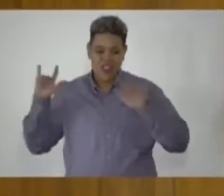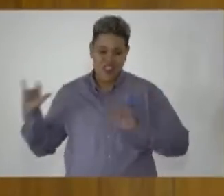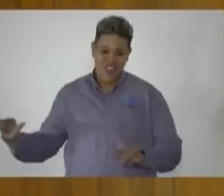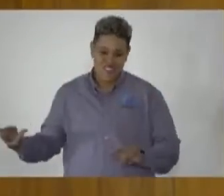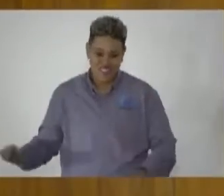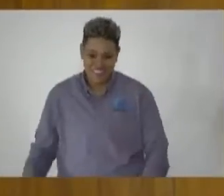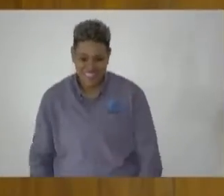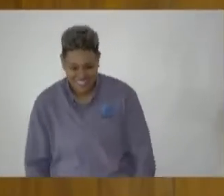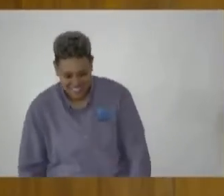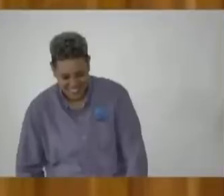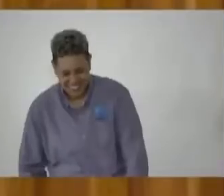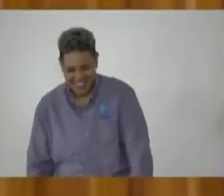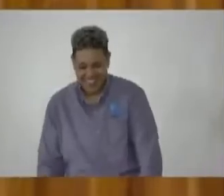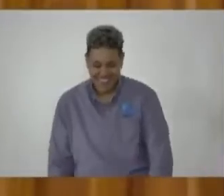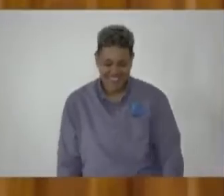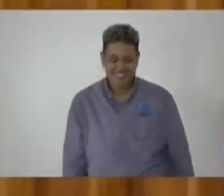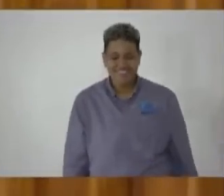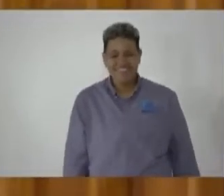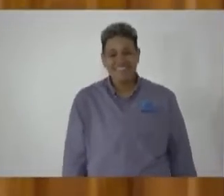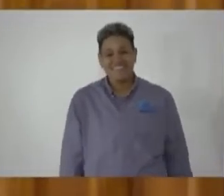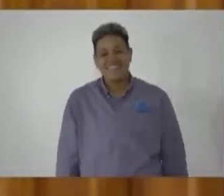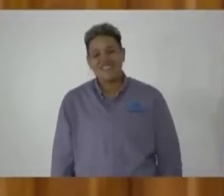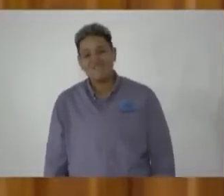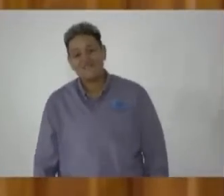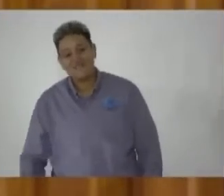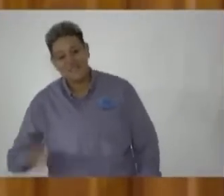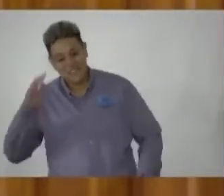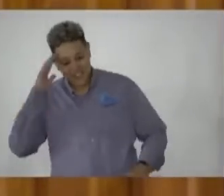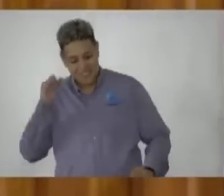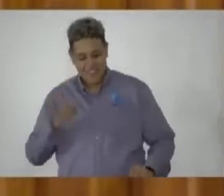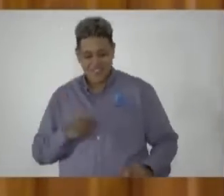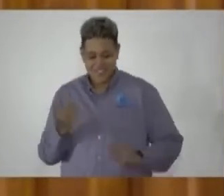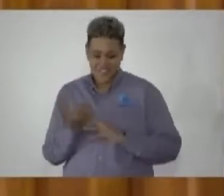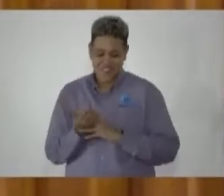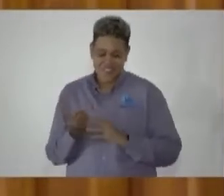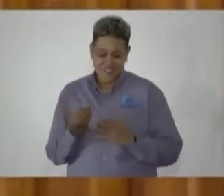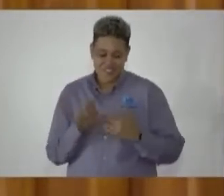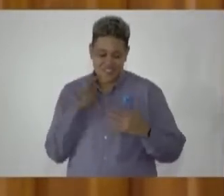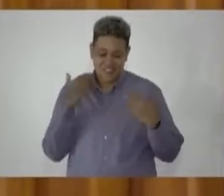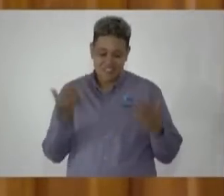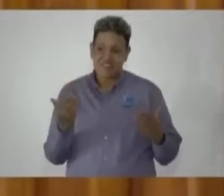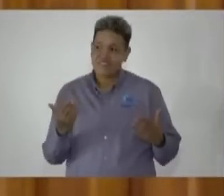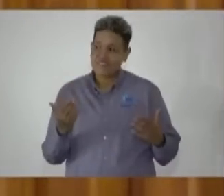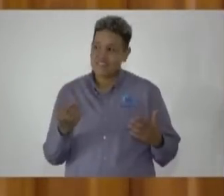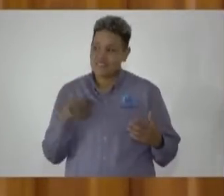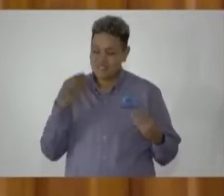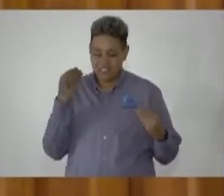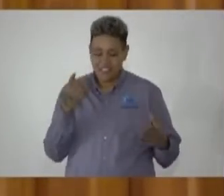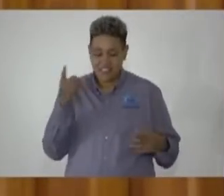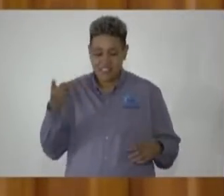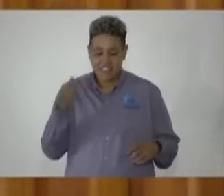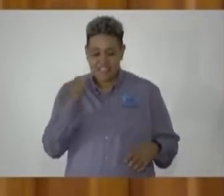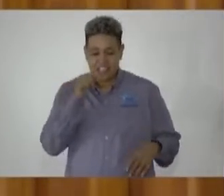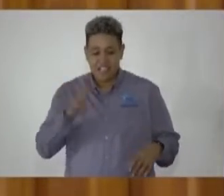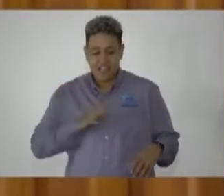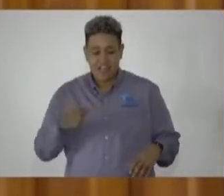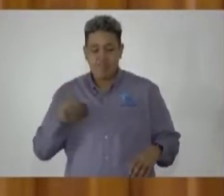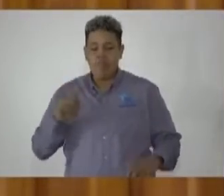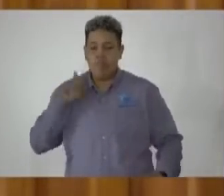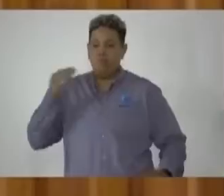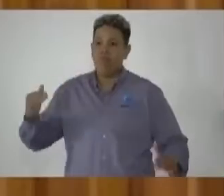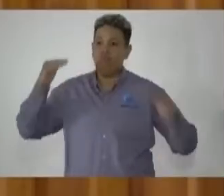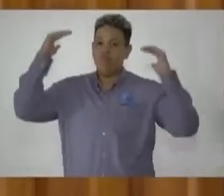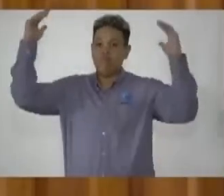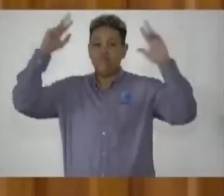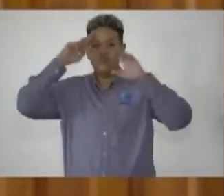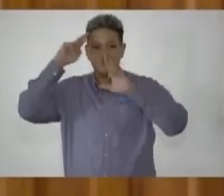Mr. President, were loved. Mr. President, I allow you to before you go any further, let me just say that she's a lady that I have the